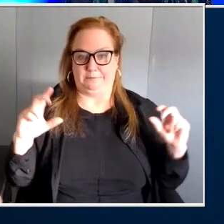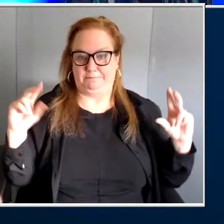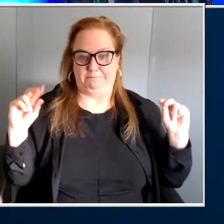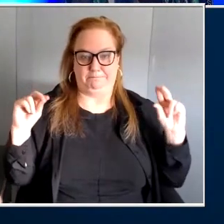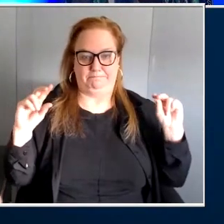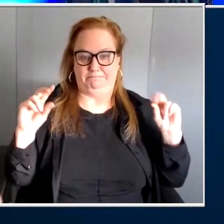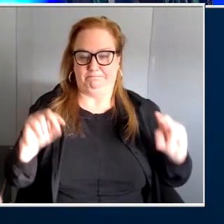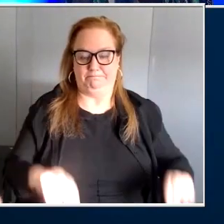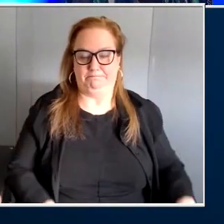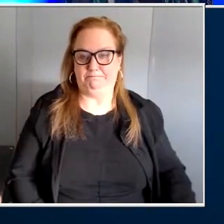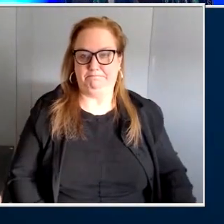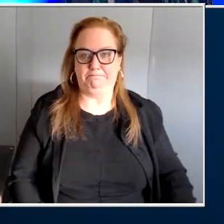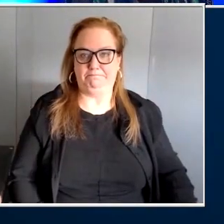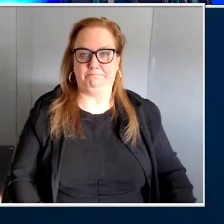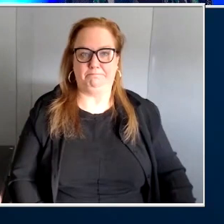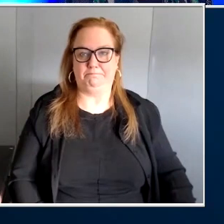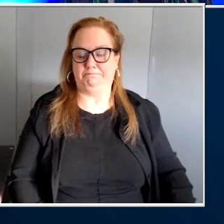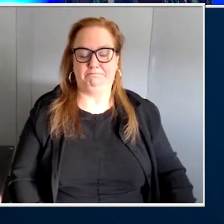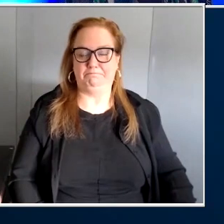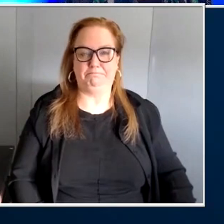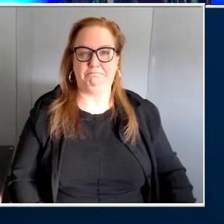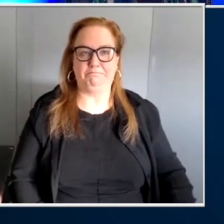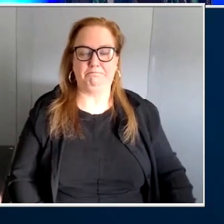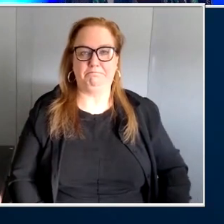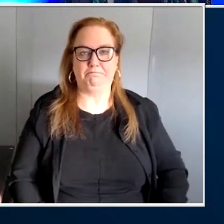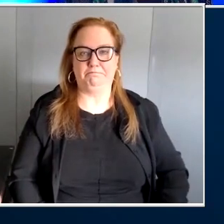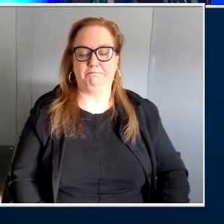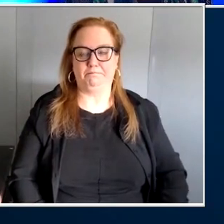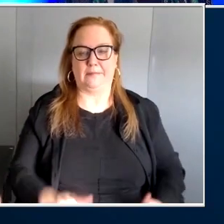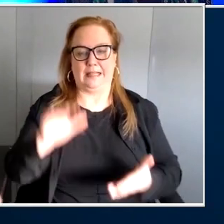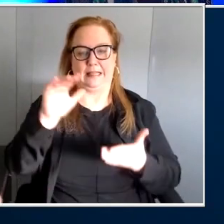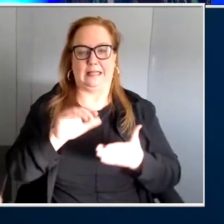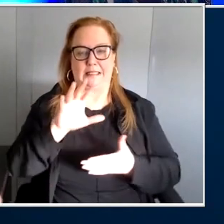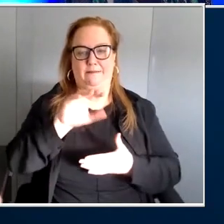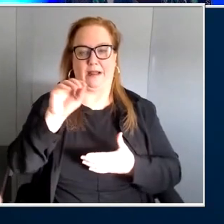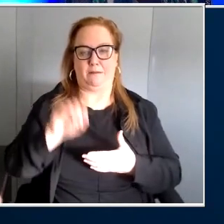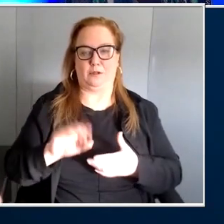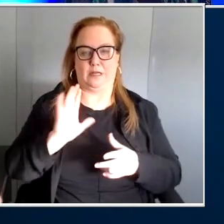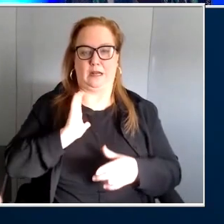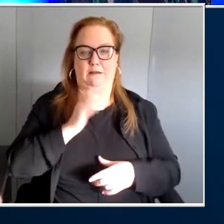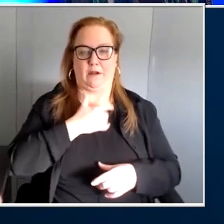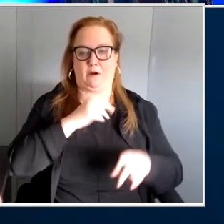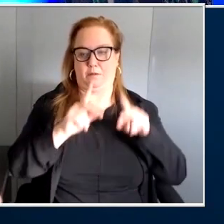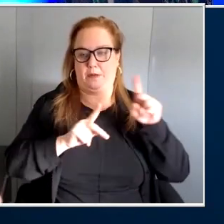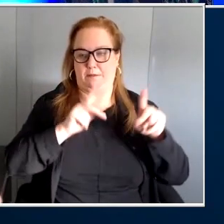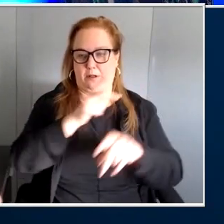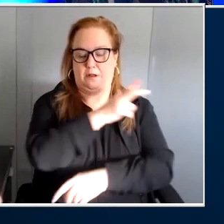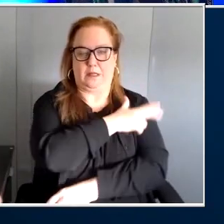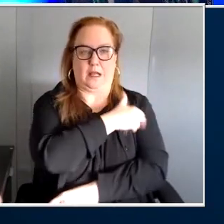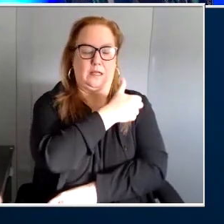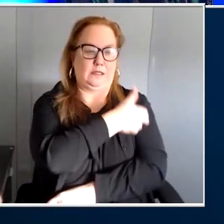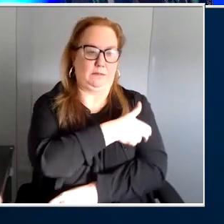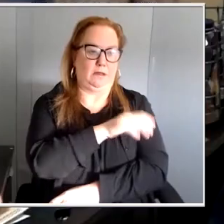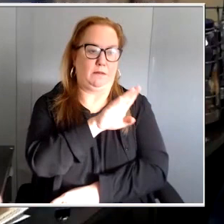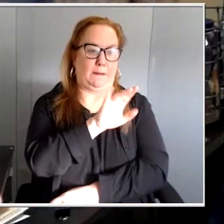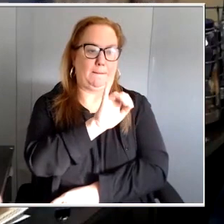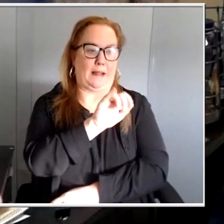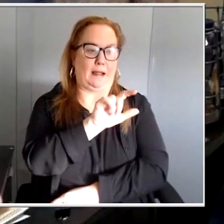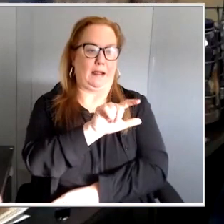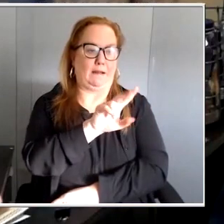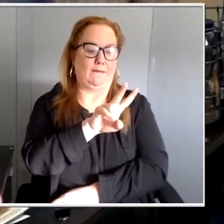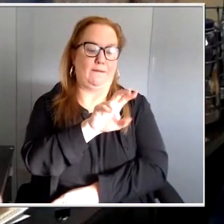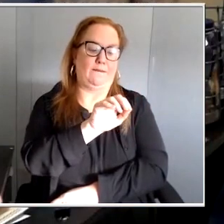Nope. I echo the same exact statements. Less than 5% of our people that are hospitalized have had the bivalent, and of